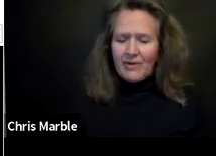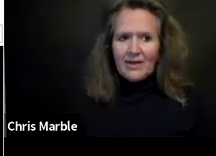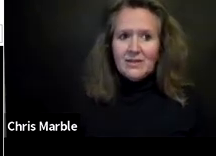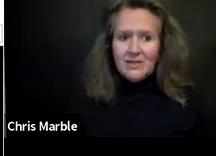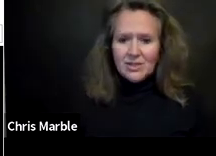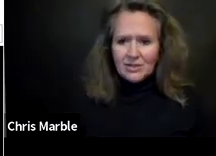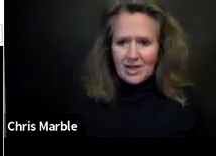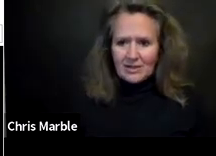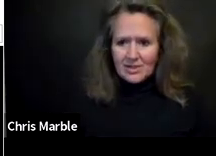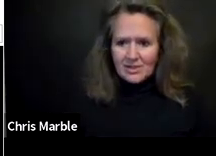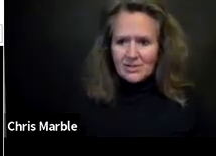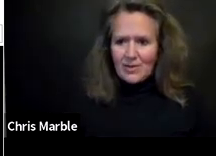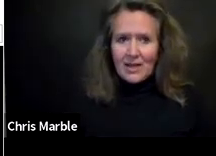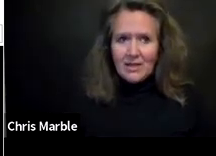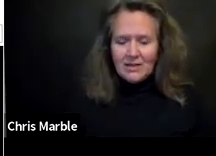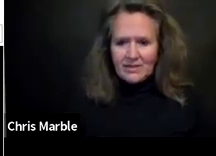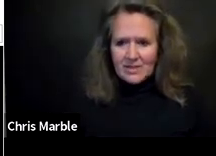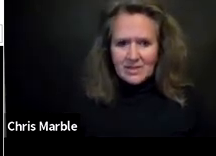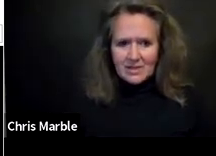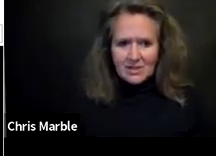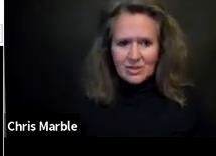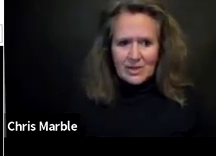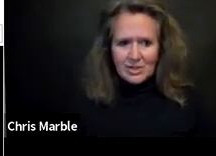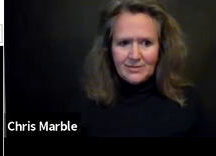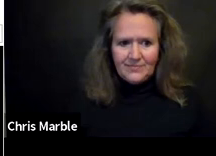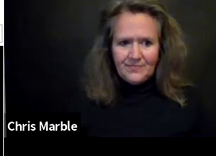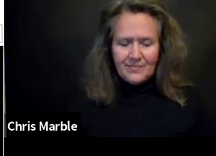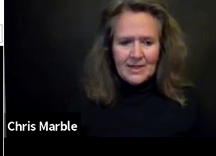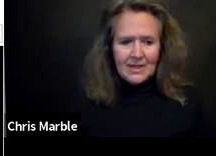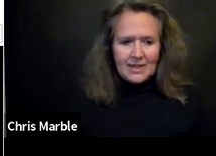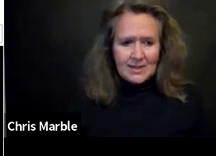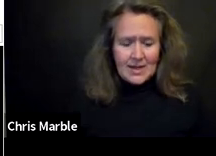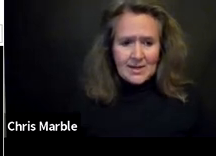those provide additional challenges to any given listening situation.